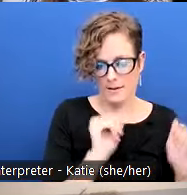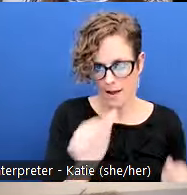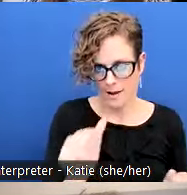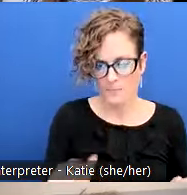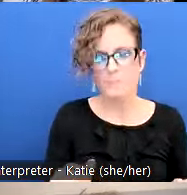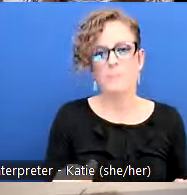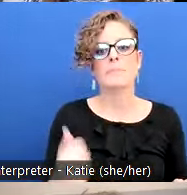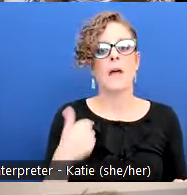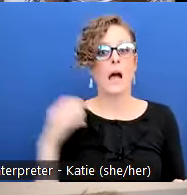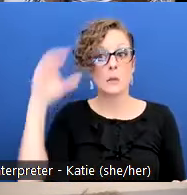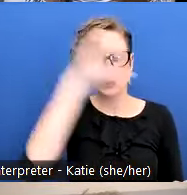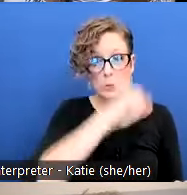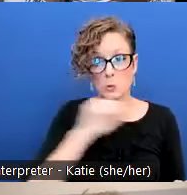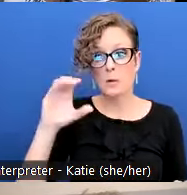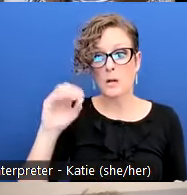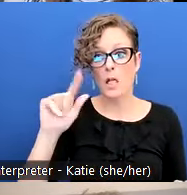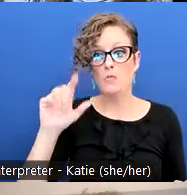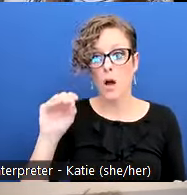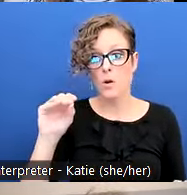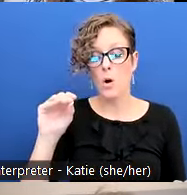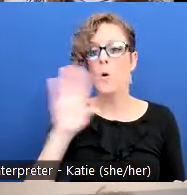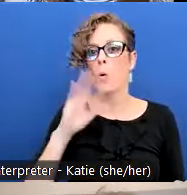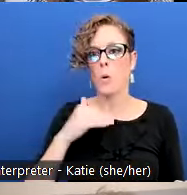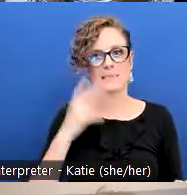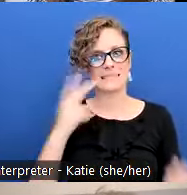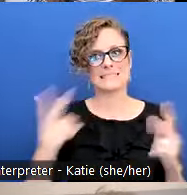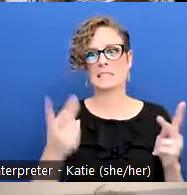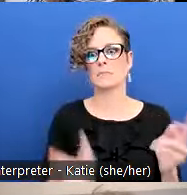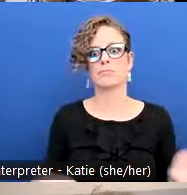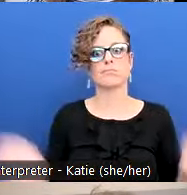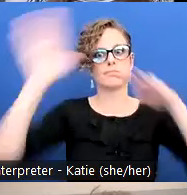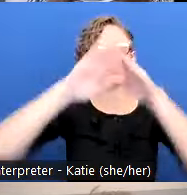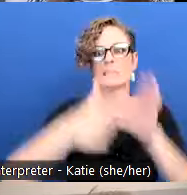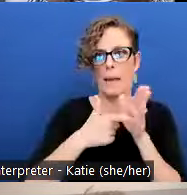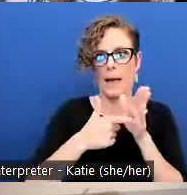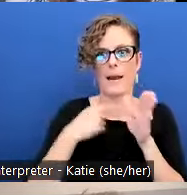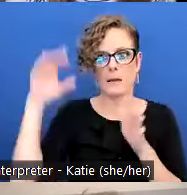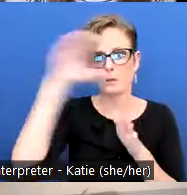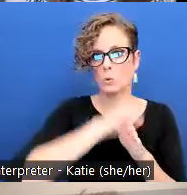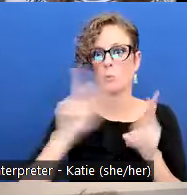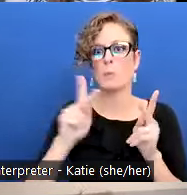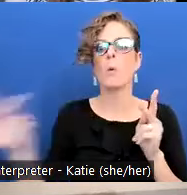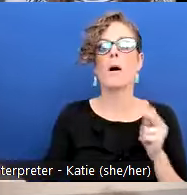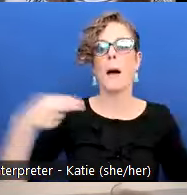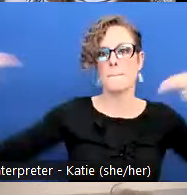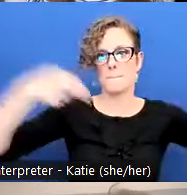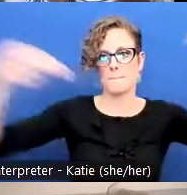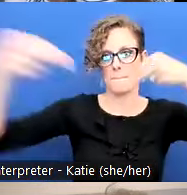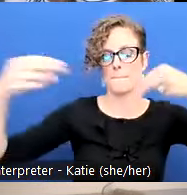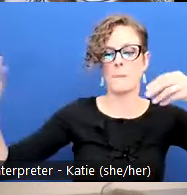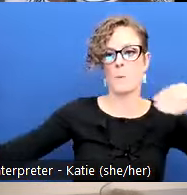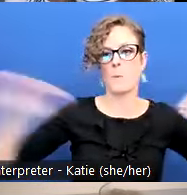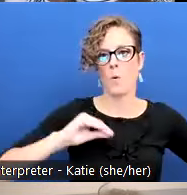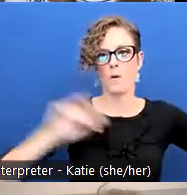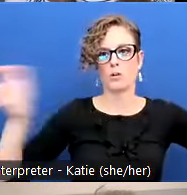increased demand, and we will see more out-of-state travel to Colorado to access abortion care. A lot of states around